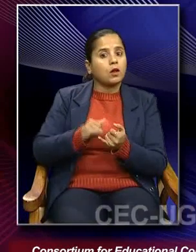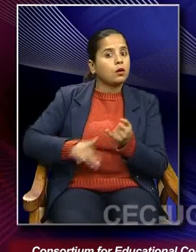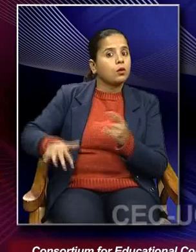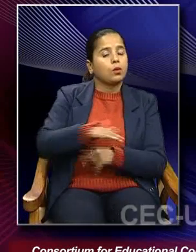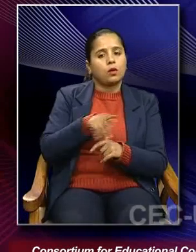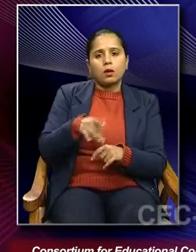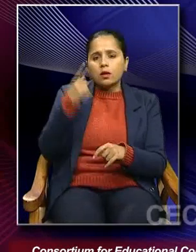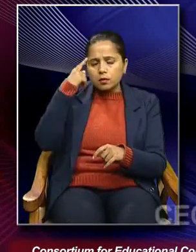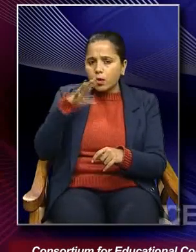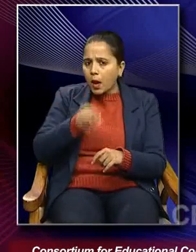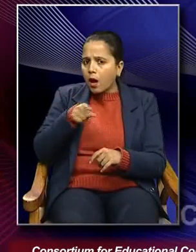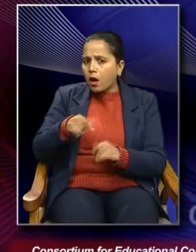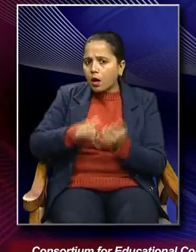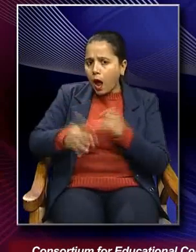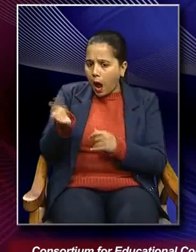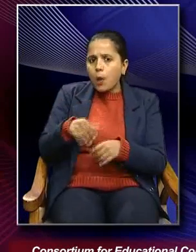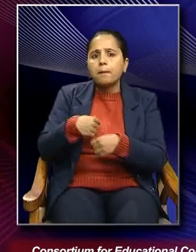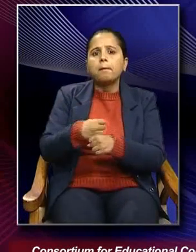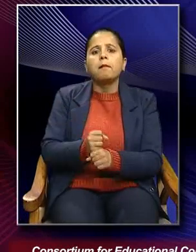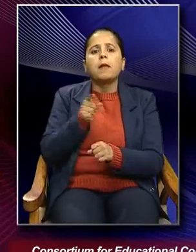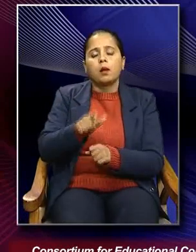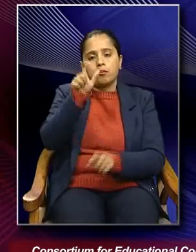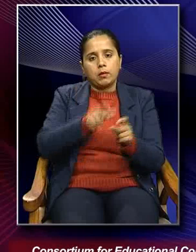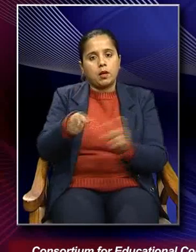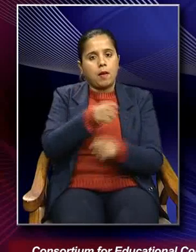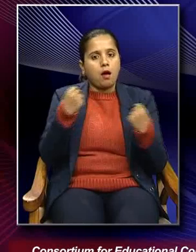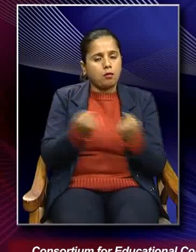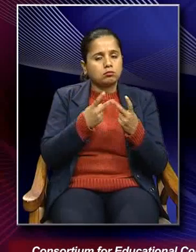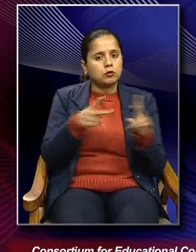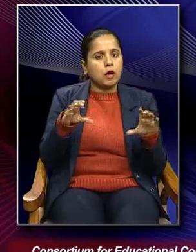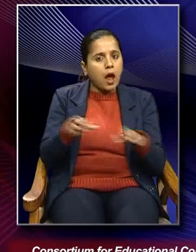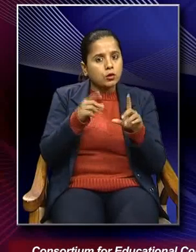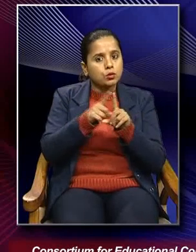gets constructed through individual actions.